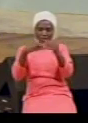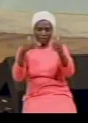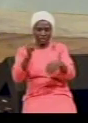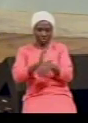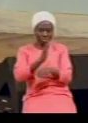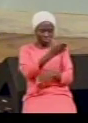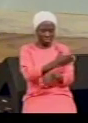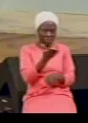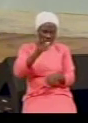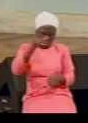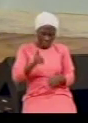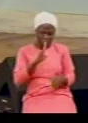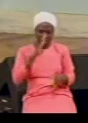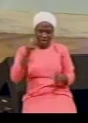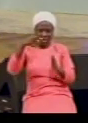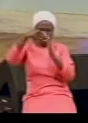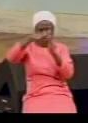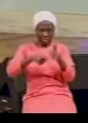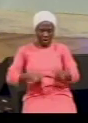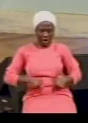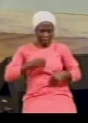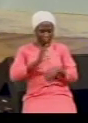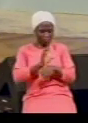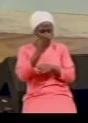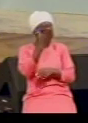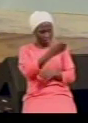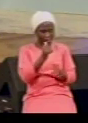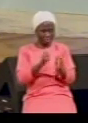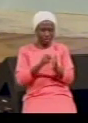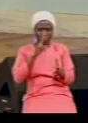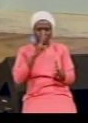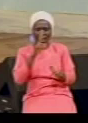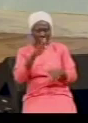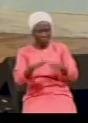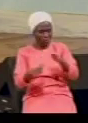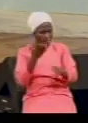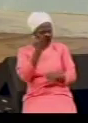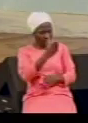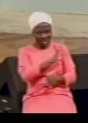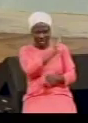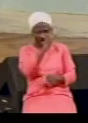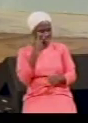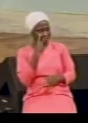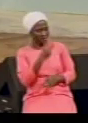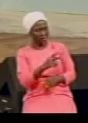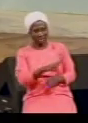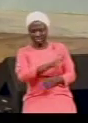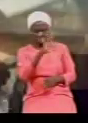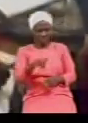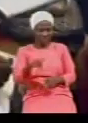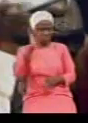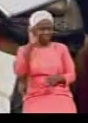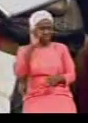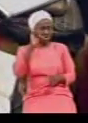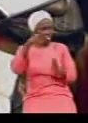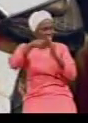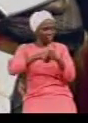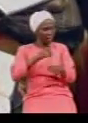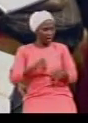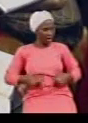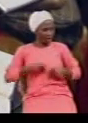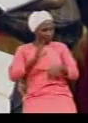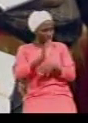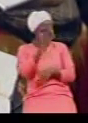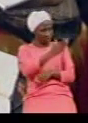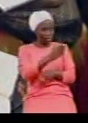life church in that place you have been passing by and you have never seen deeper life church there. Deeper life is coming there.